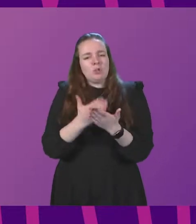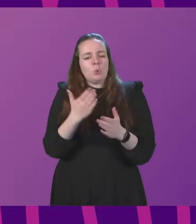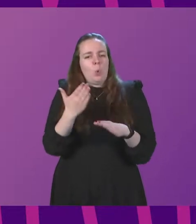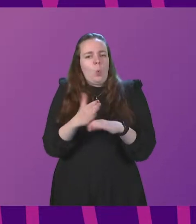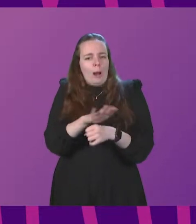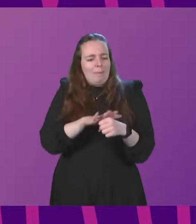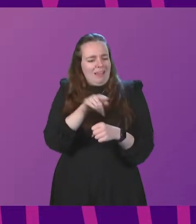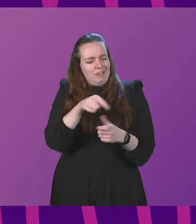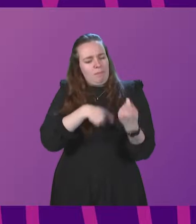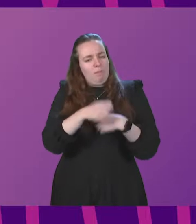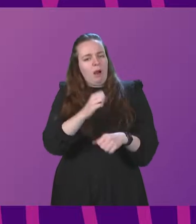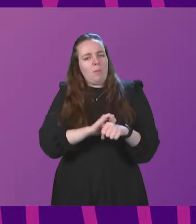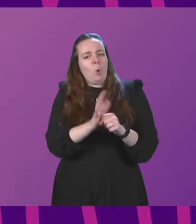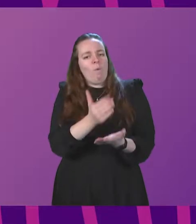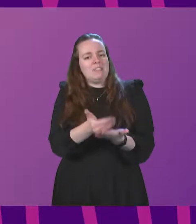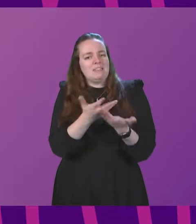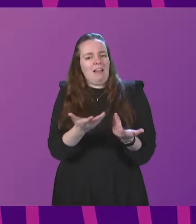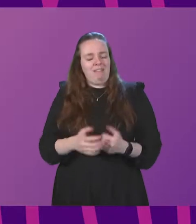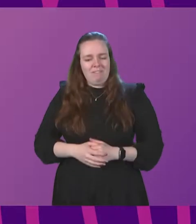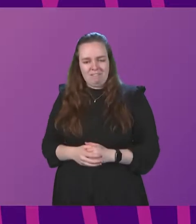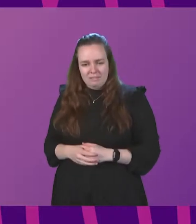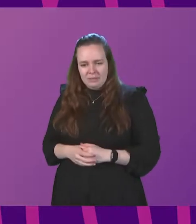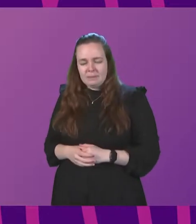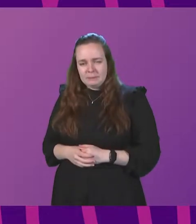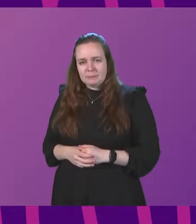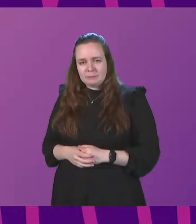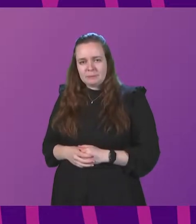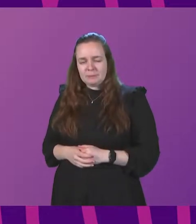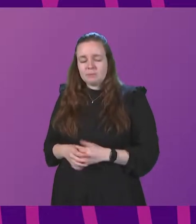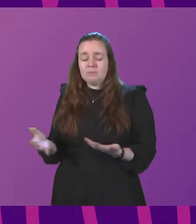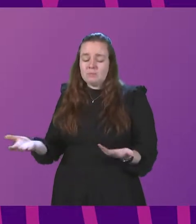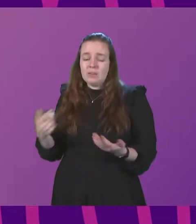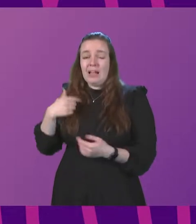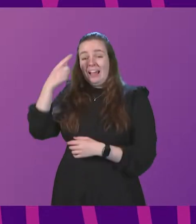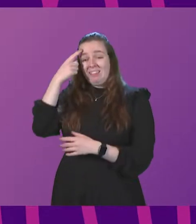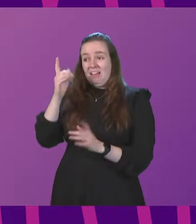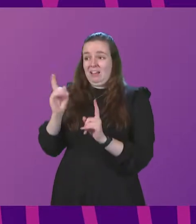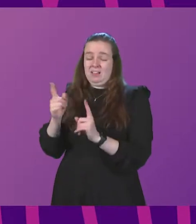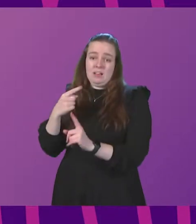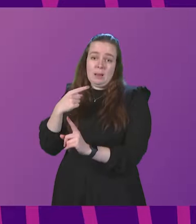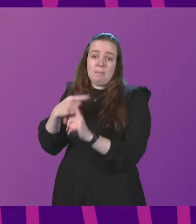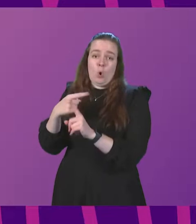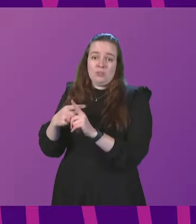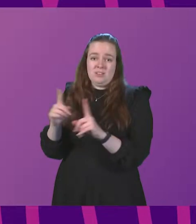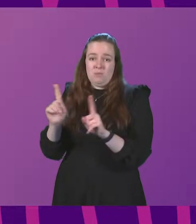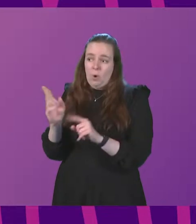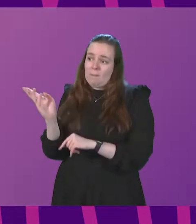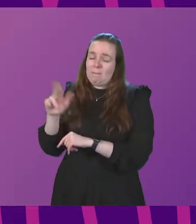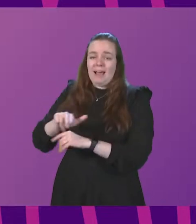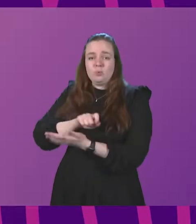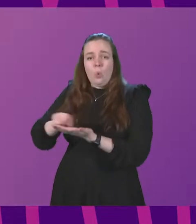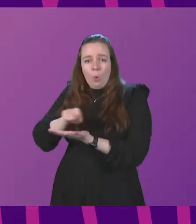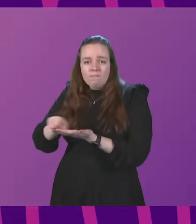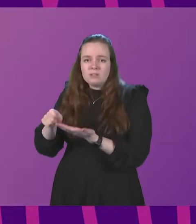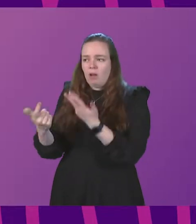are COVID safe? First Minister. Well, it is, I think, a positive that a return to offices